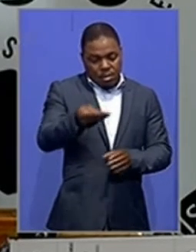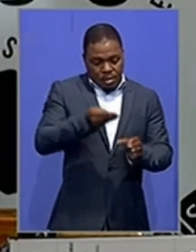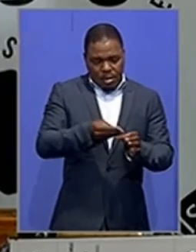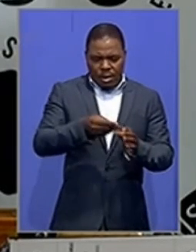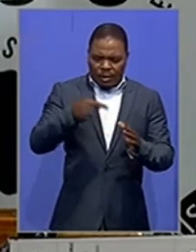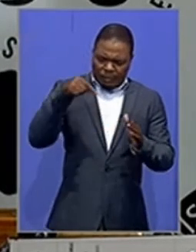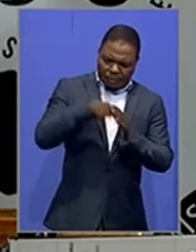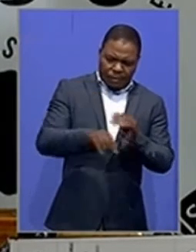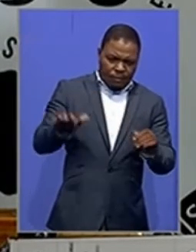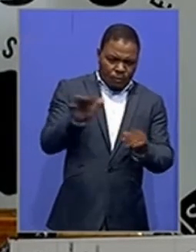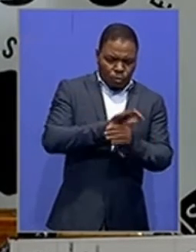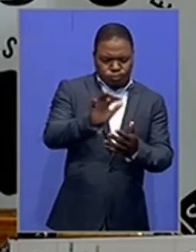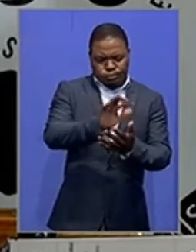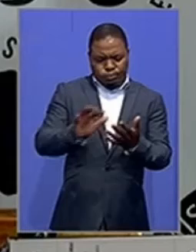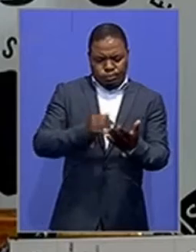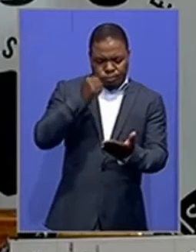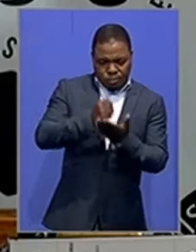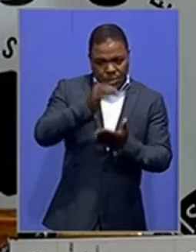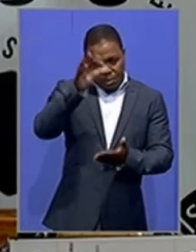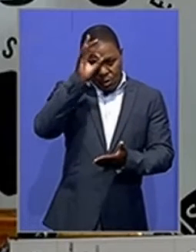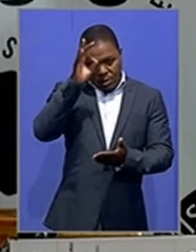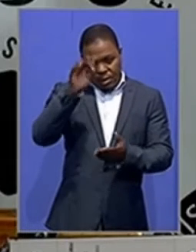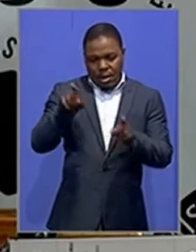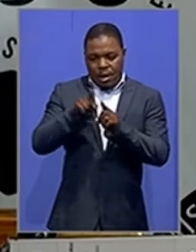comprehensive affidavit that his counsel has referred to